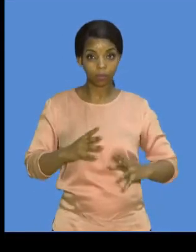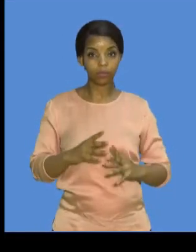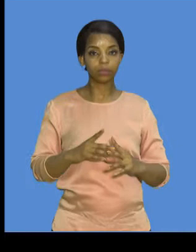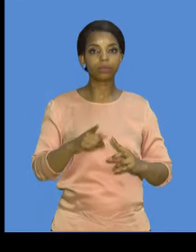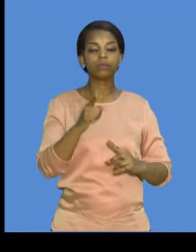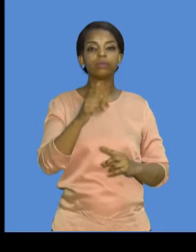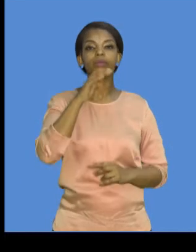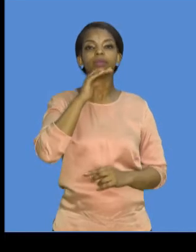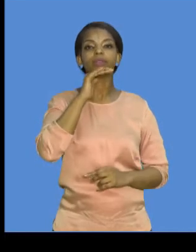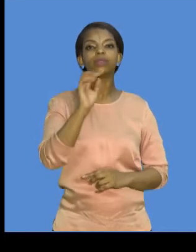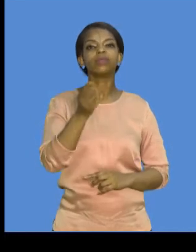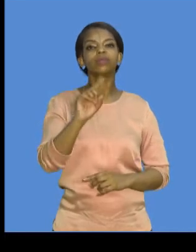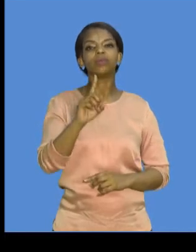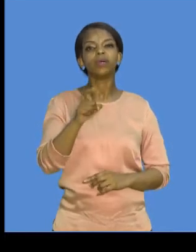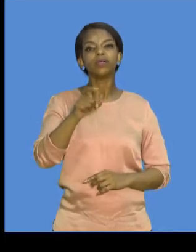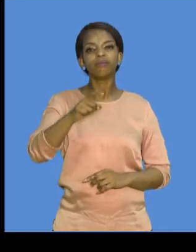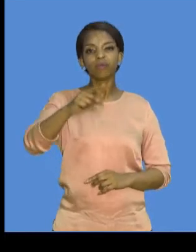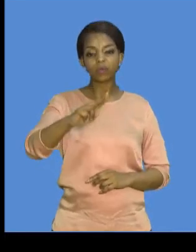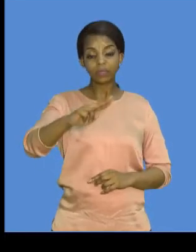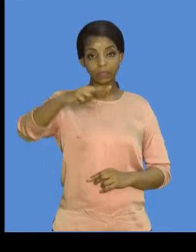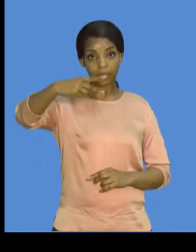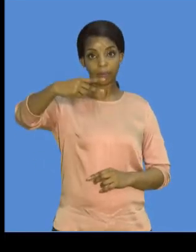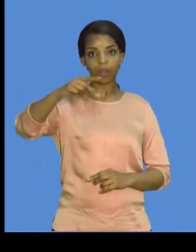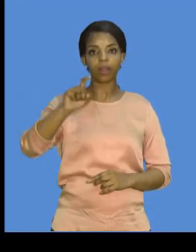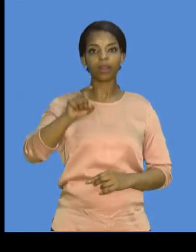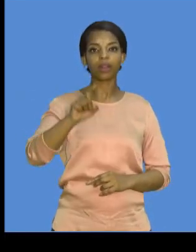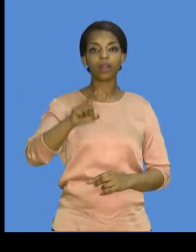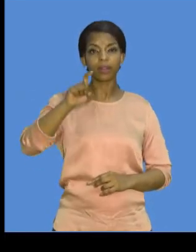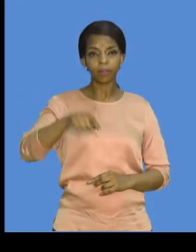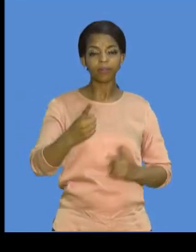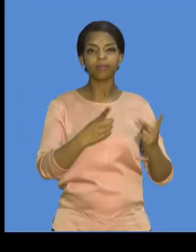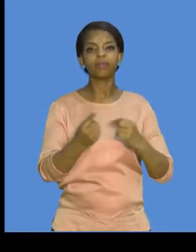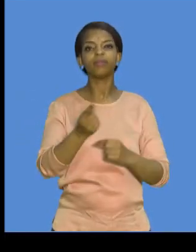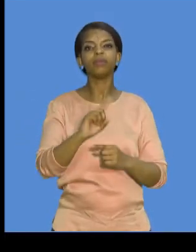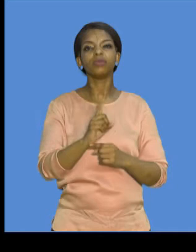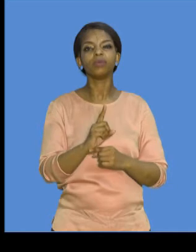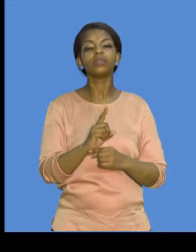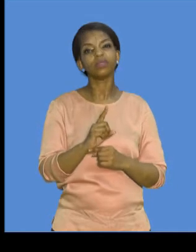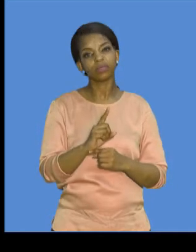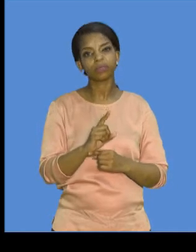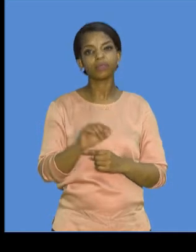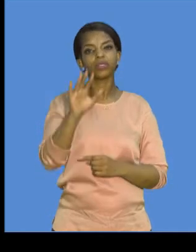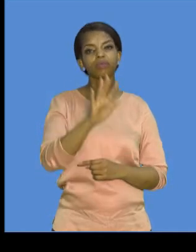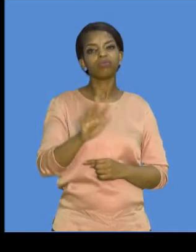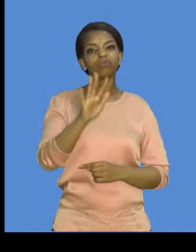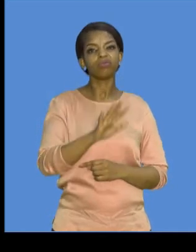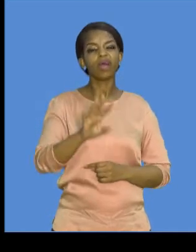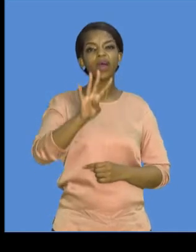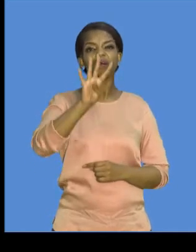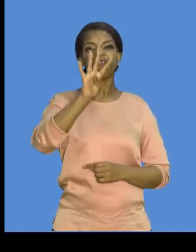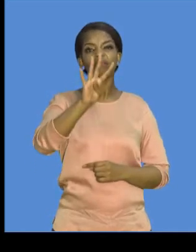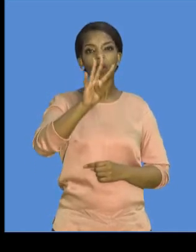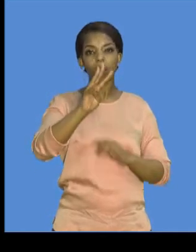million, right? For it to double, it must get to 4 million. But 4 million, you can see roughly that it took actually